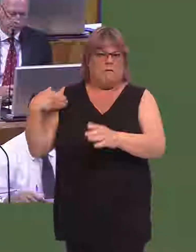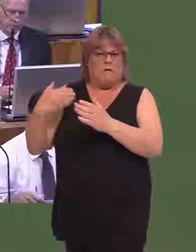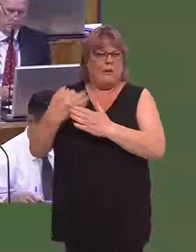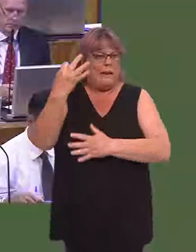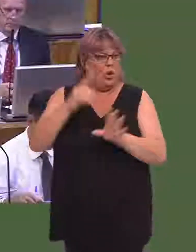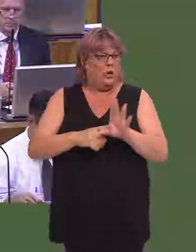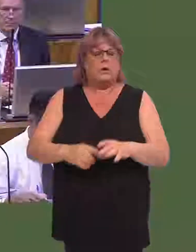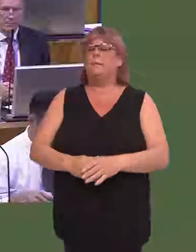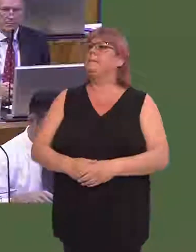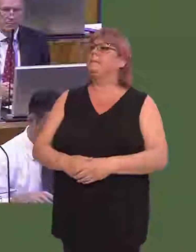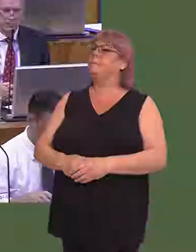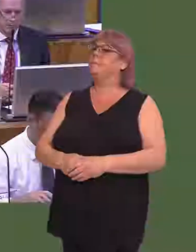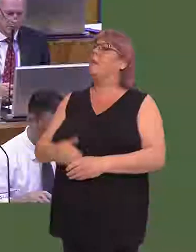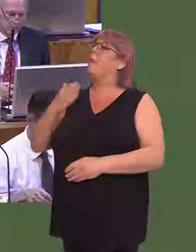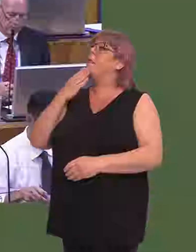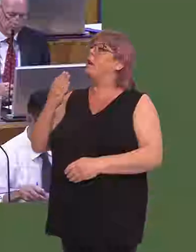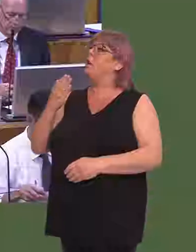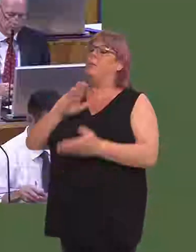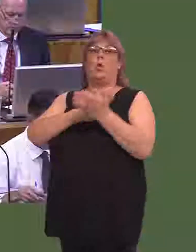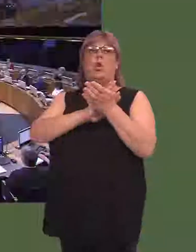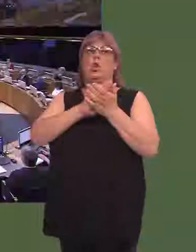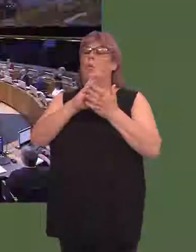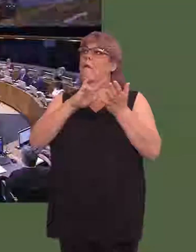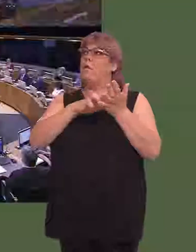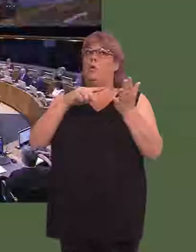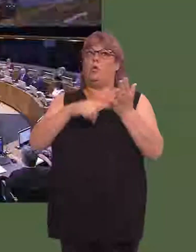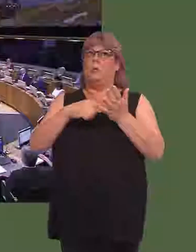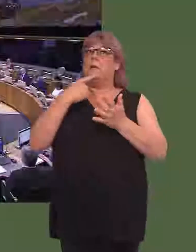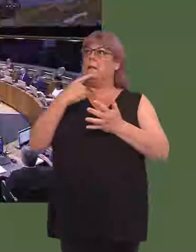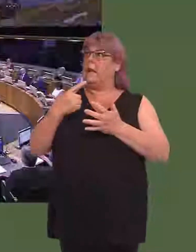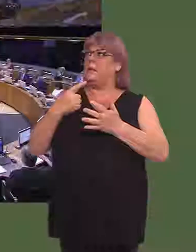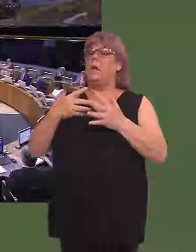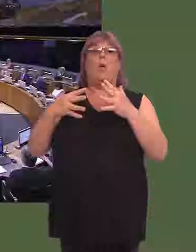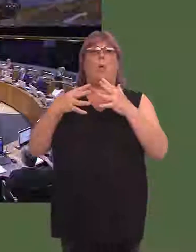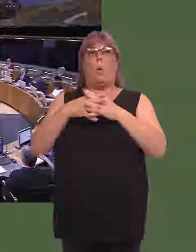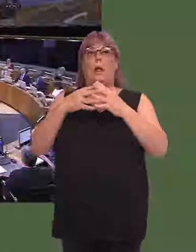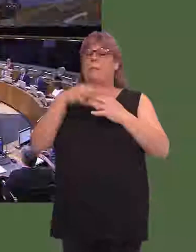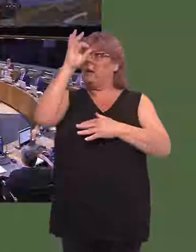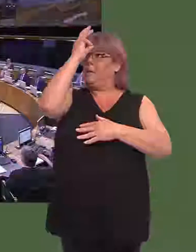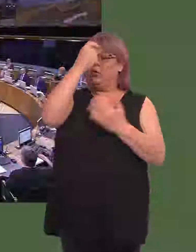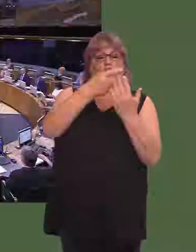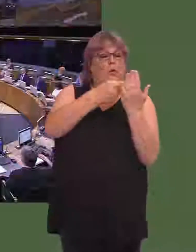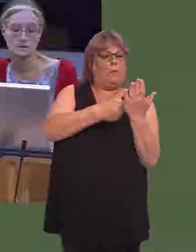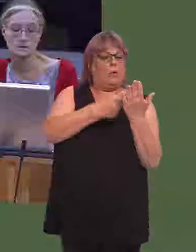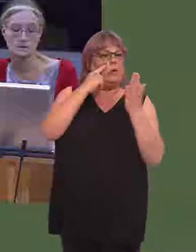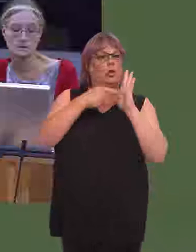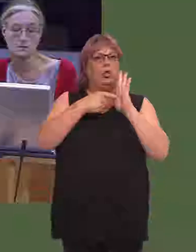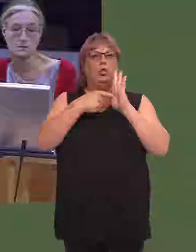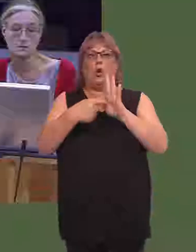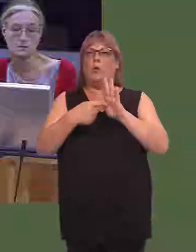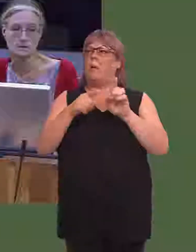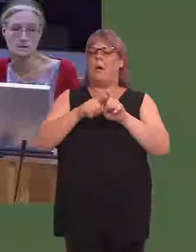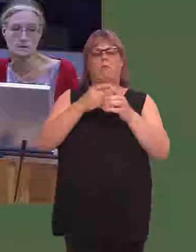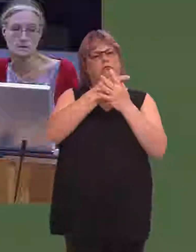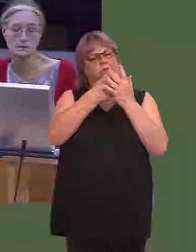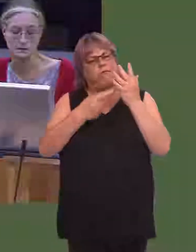and what we face over the past 8 years. Thank you, First Minister. Hugh Vaughan Thomas said that the Williams Commission report clearly sets out the